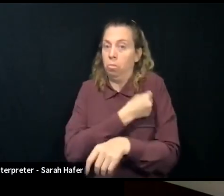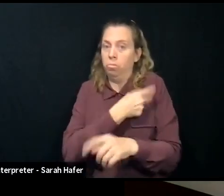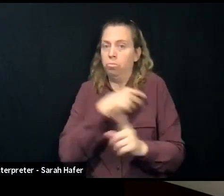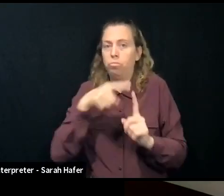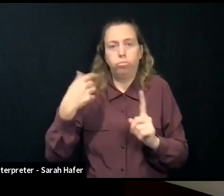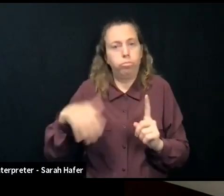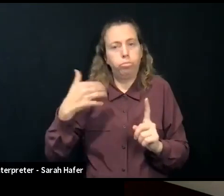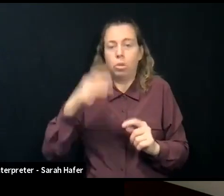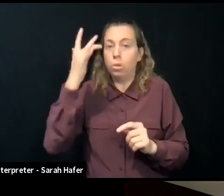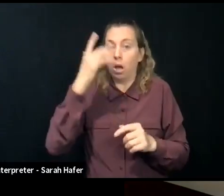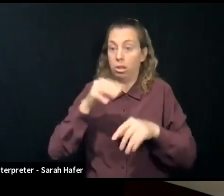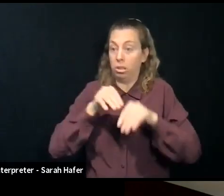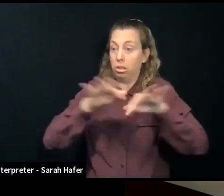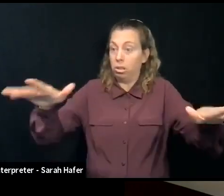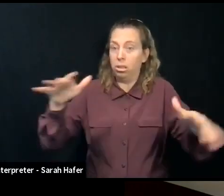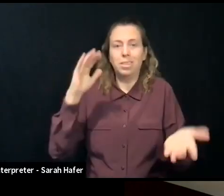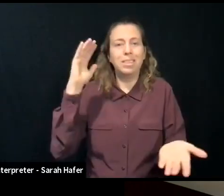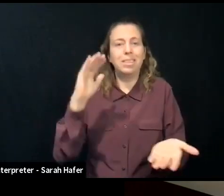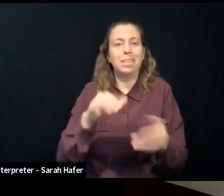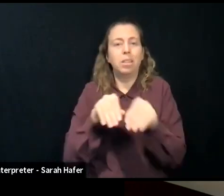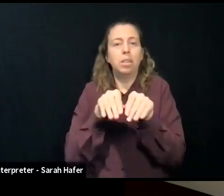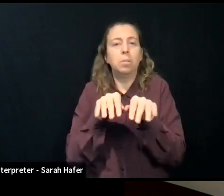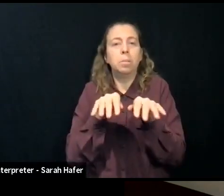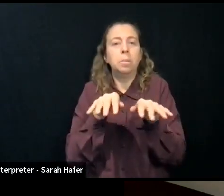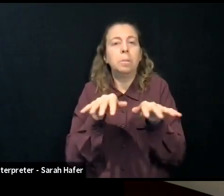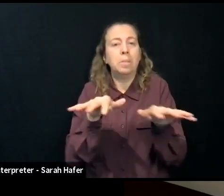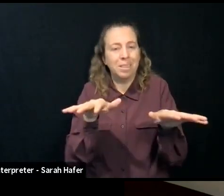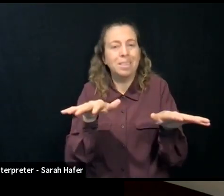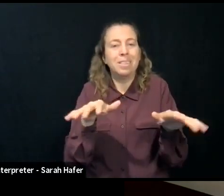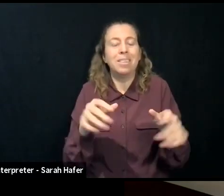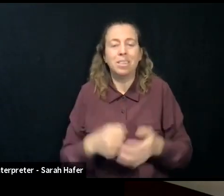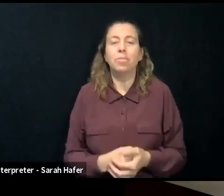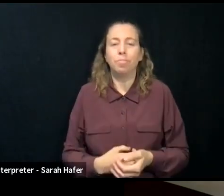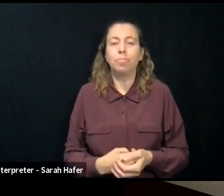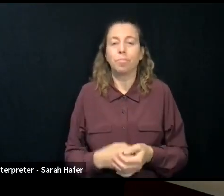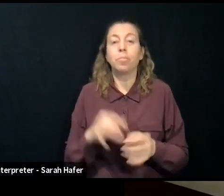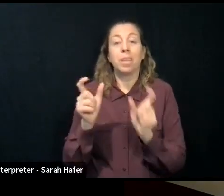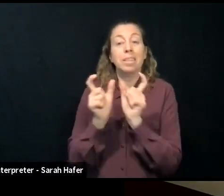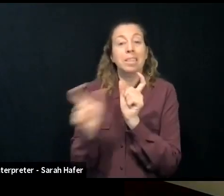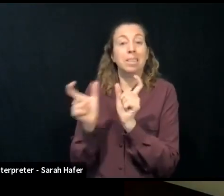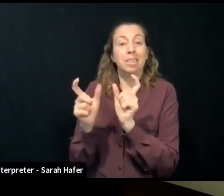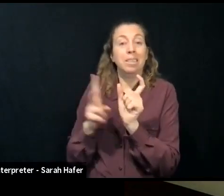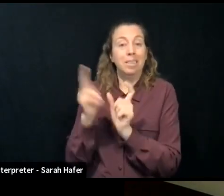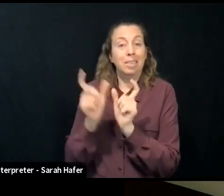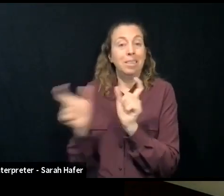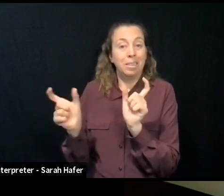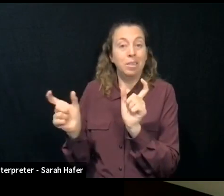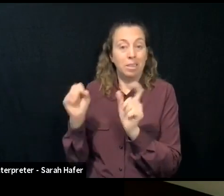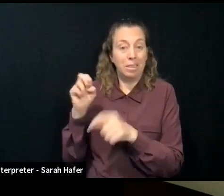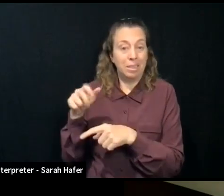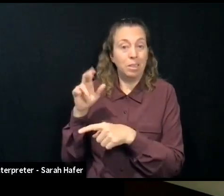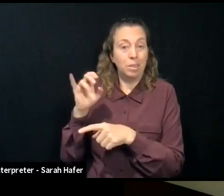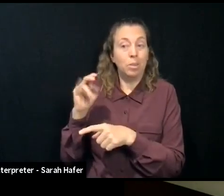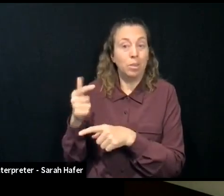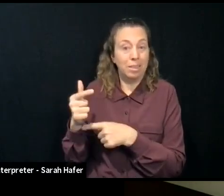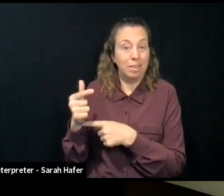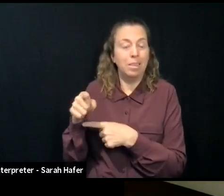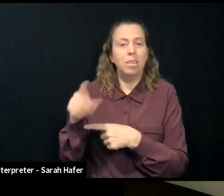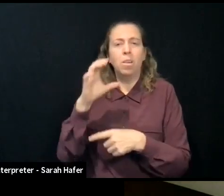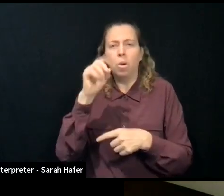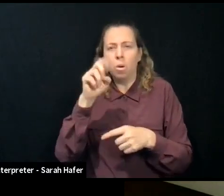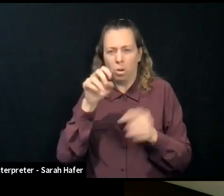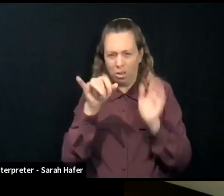we're working to sequence or identify the genetic code of as many samples of the virus as possible to detect the spread